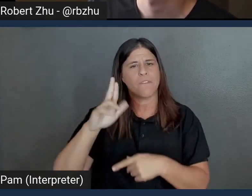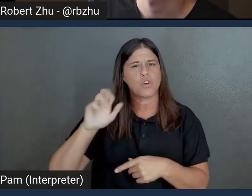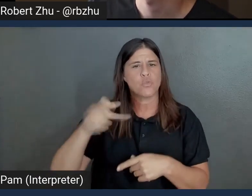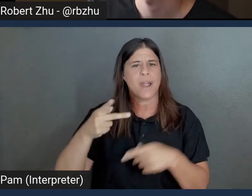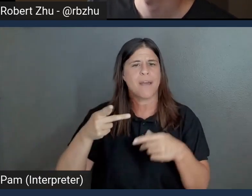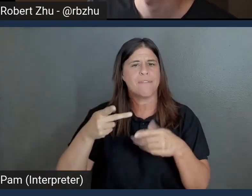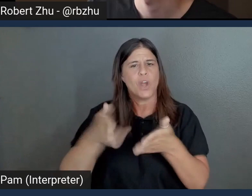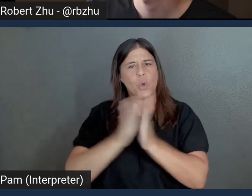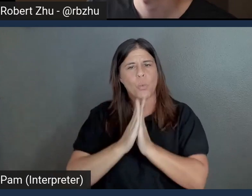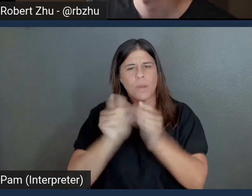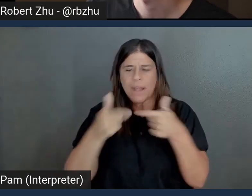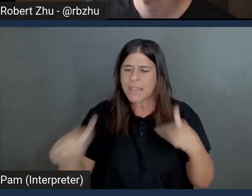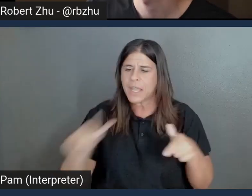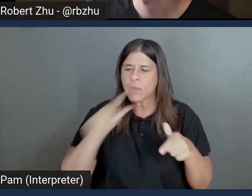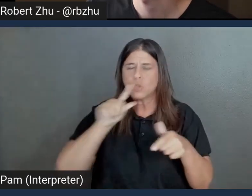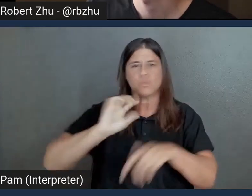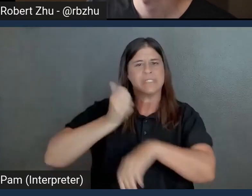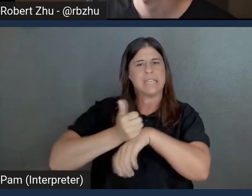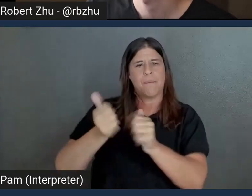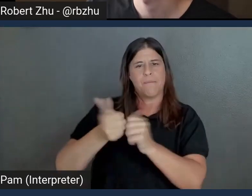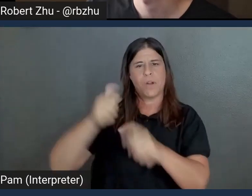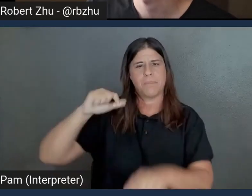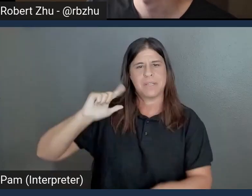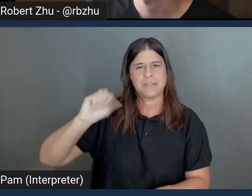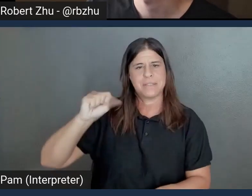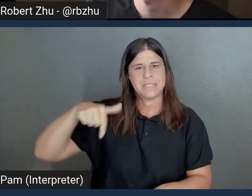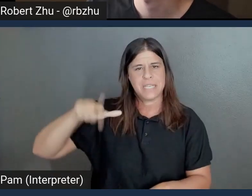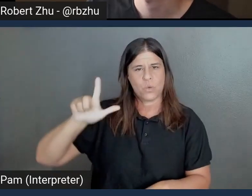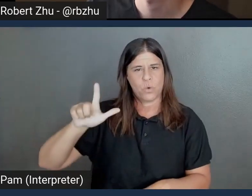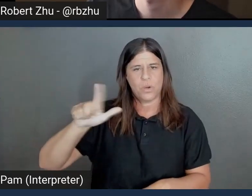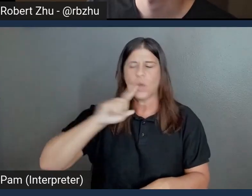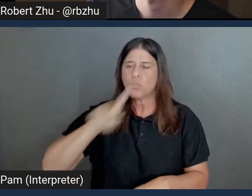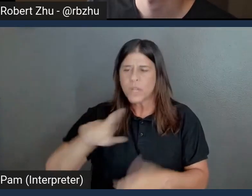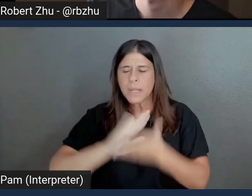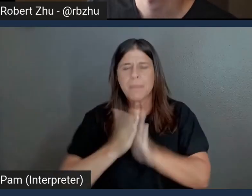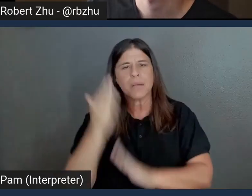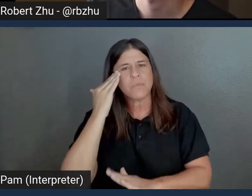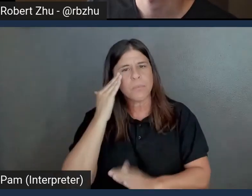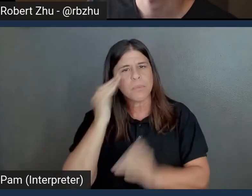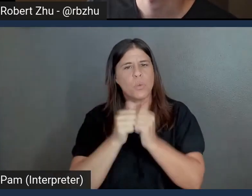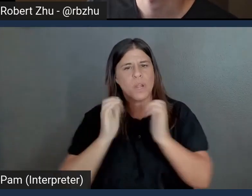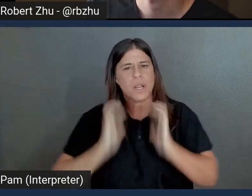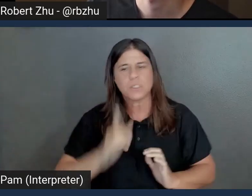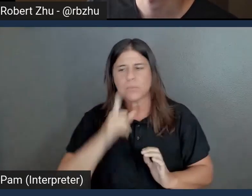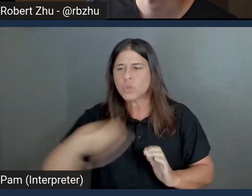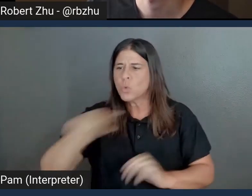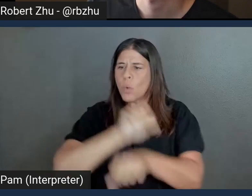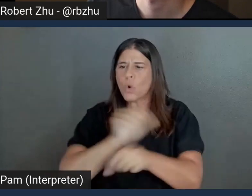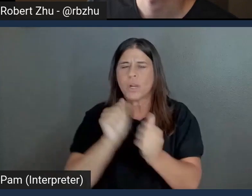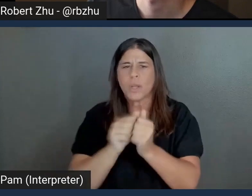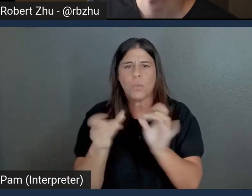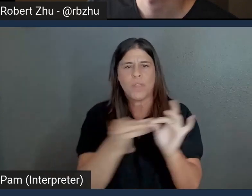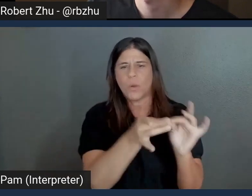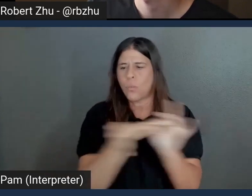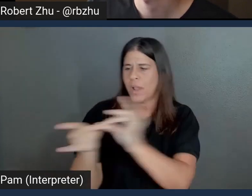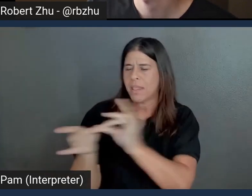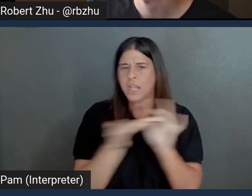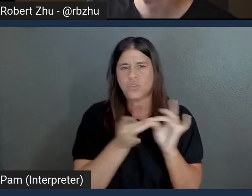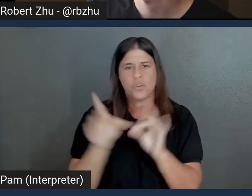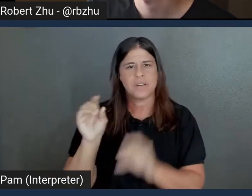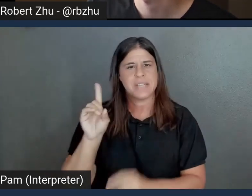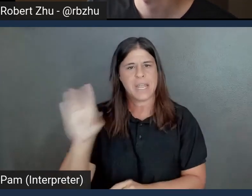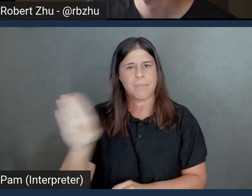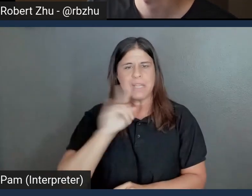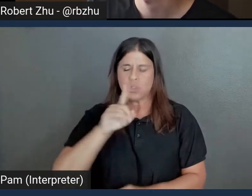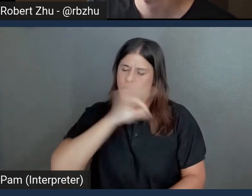really inspired by SQL. So it's really familiar for customers that are used to working in relational databases to be able to